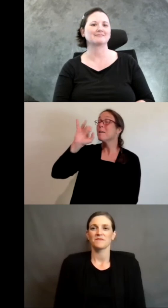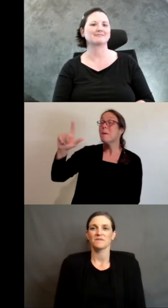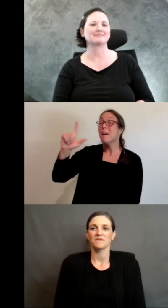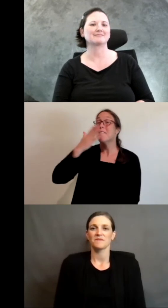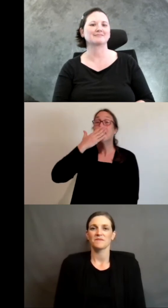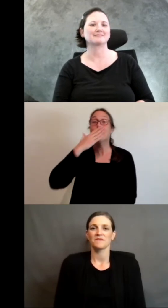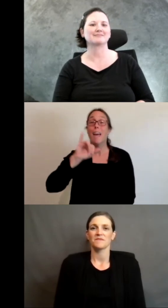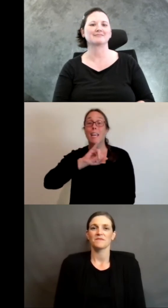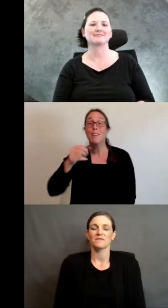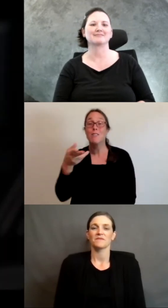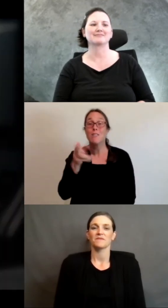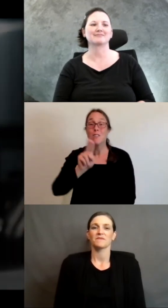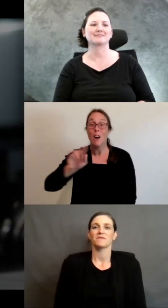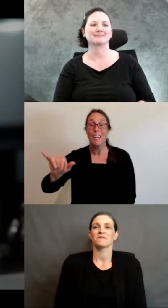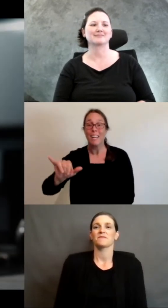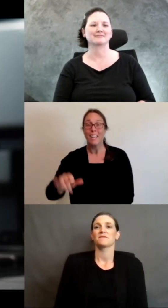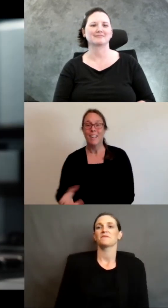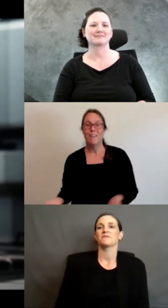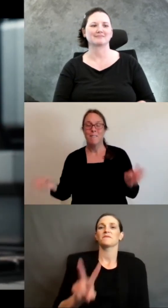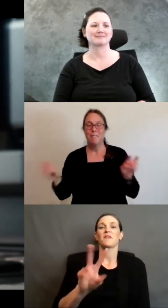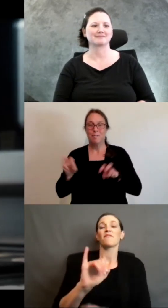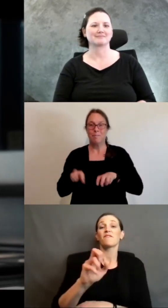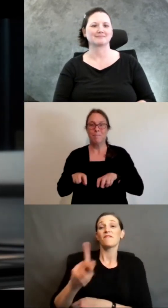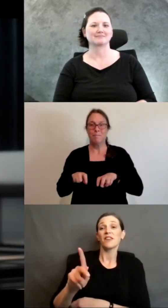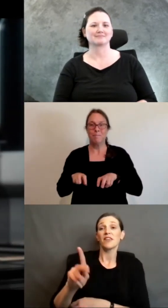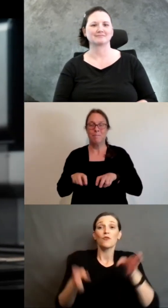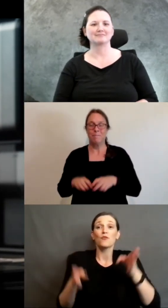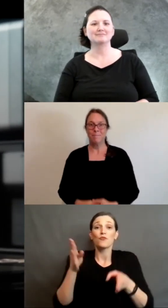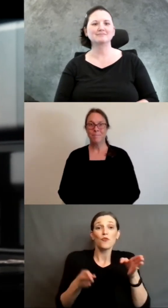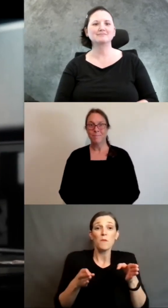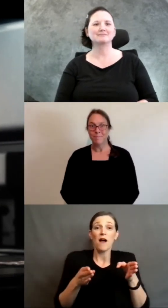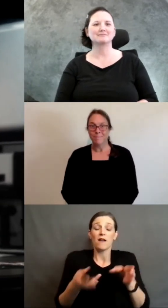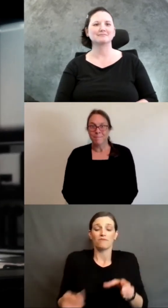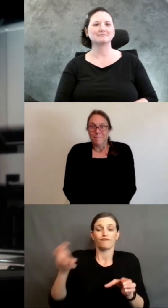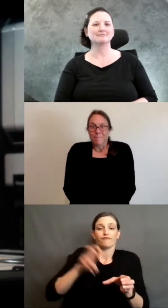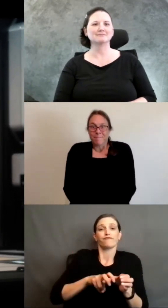Vicky and the robot are on the shuttlecraft, heading for the planet below.